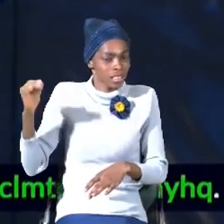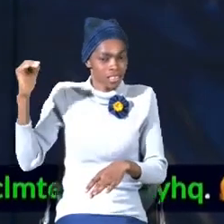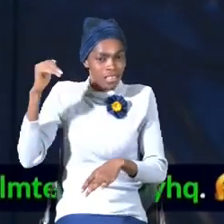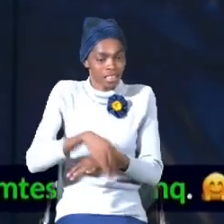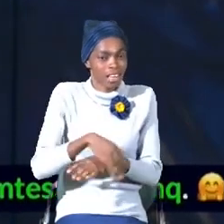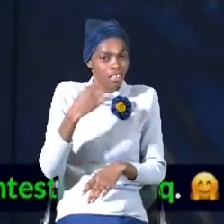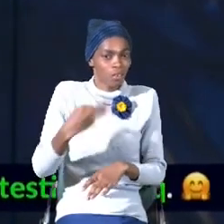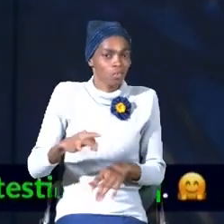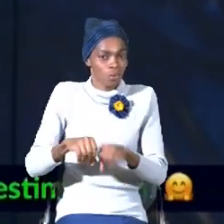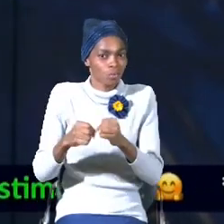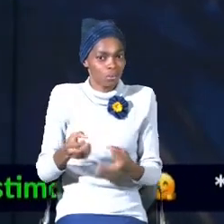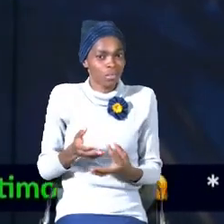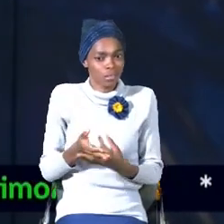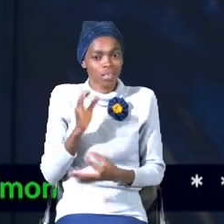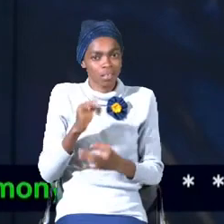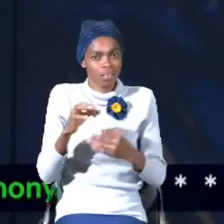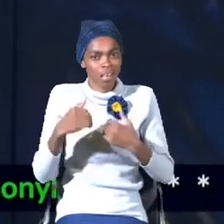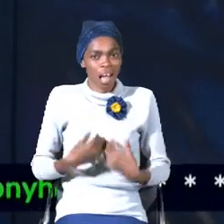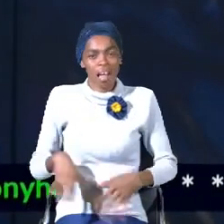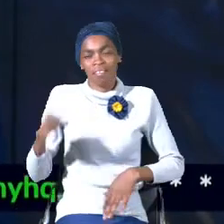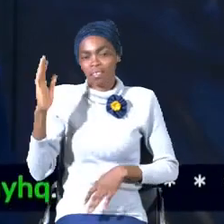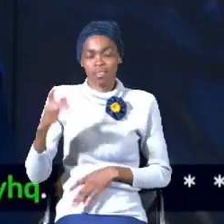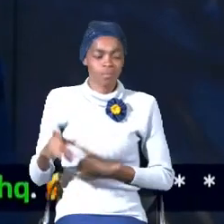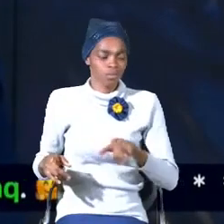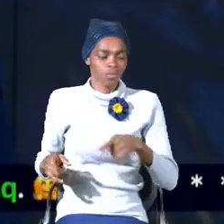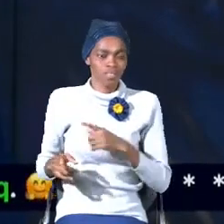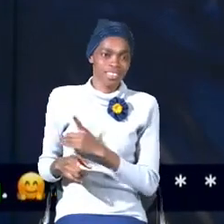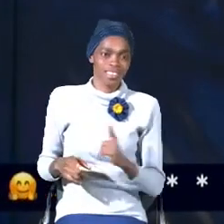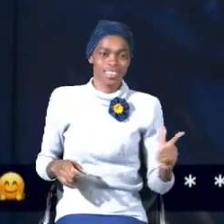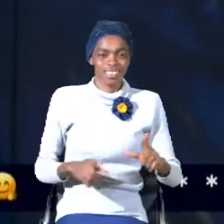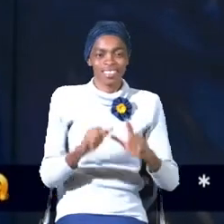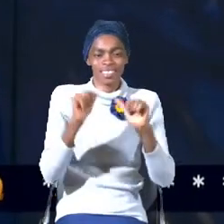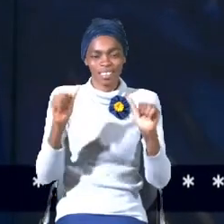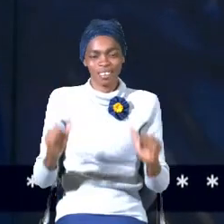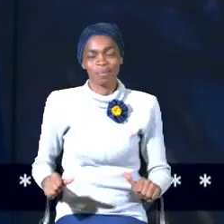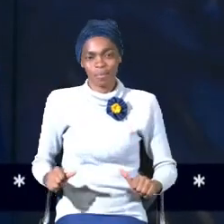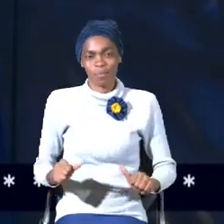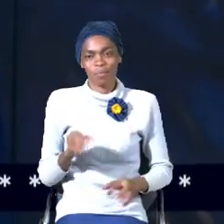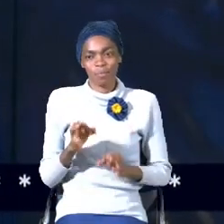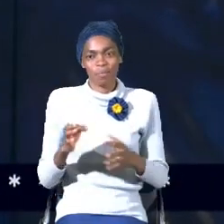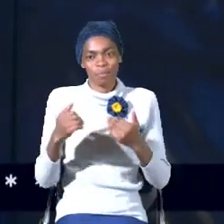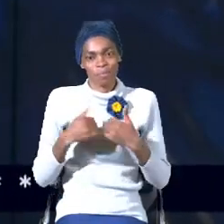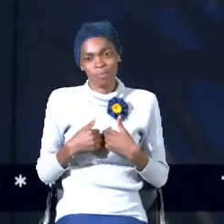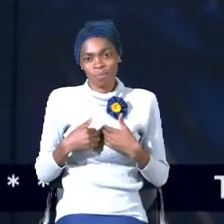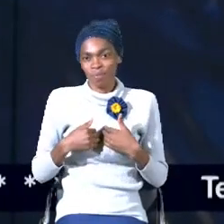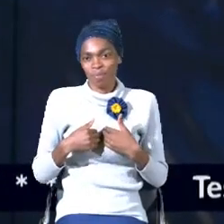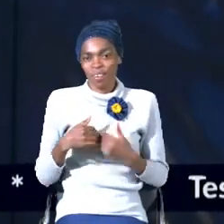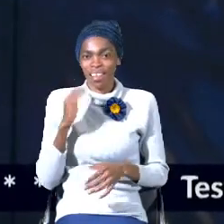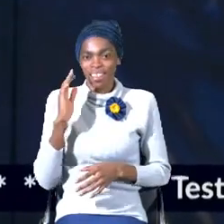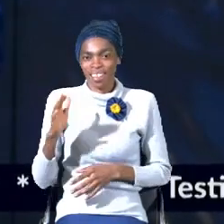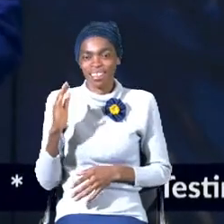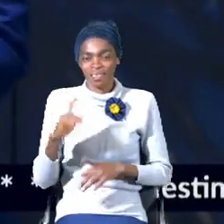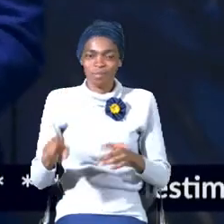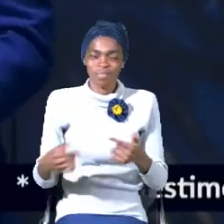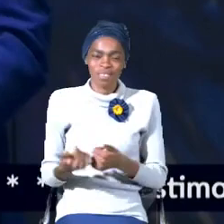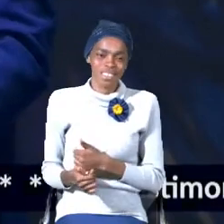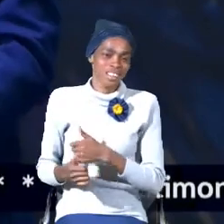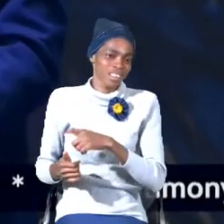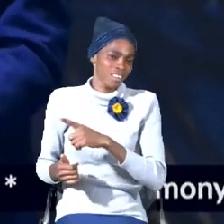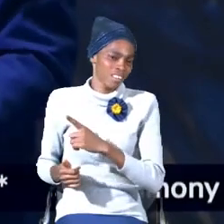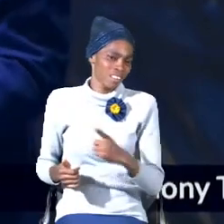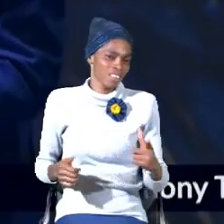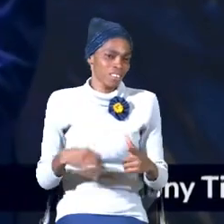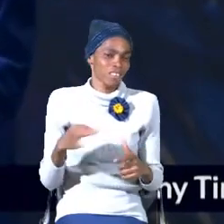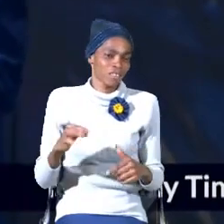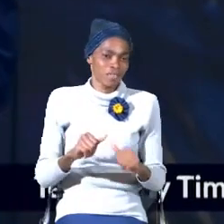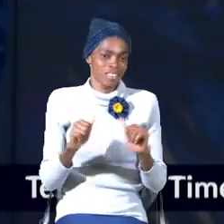testimonies, go to the left-hand side of the pulpit. If you have testimonies, go to the left-hand side of the stage. Our counselors are there. They will check you up